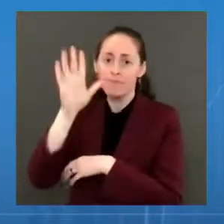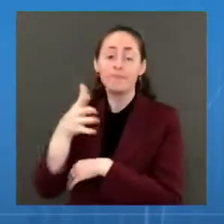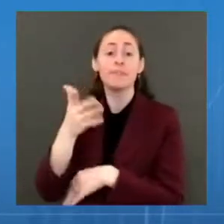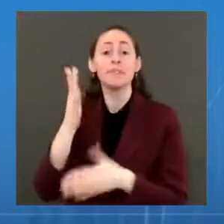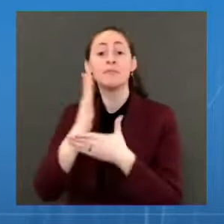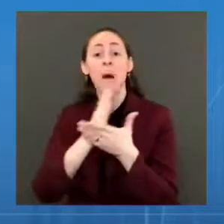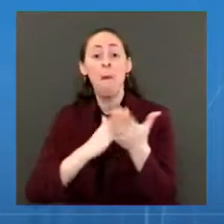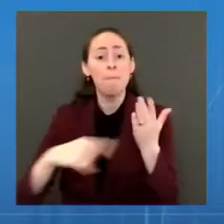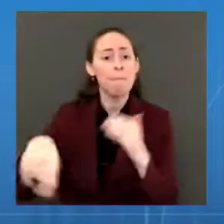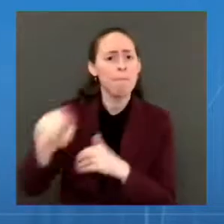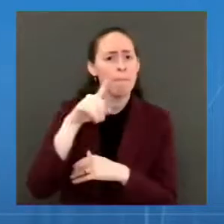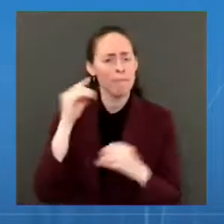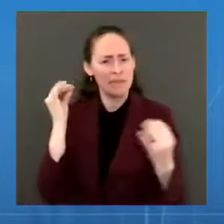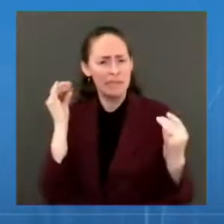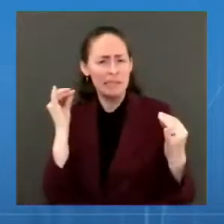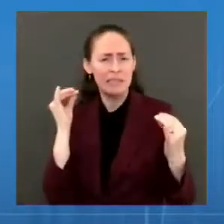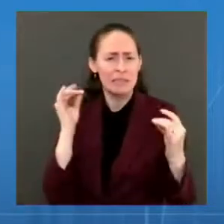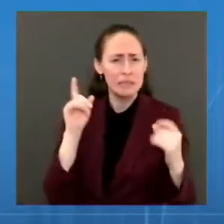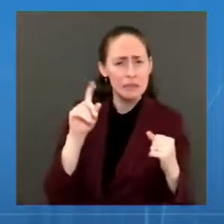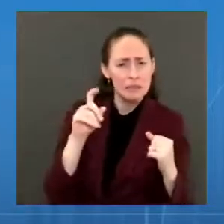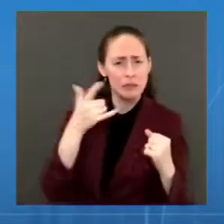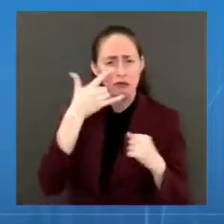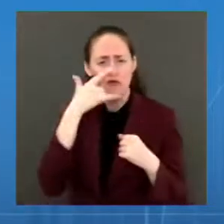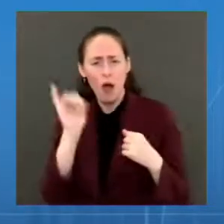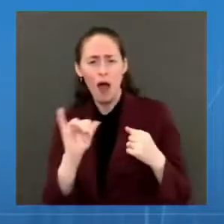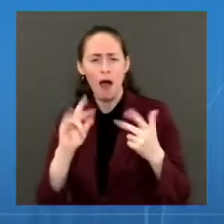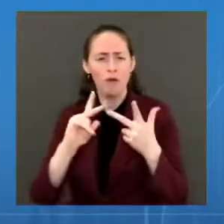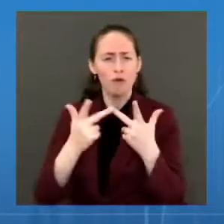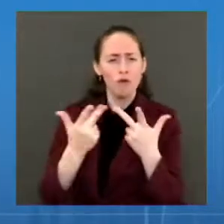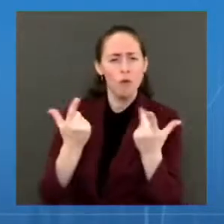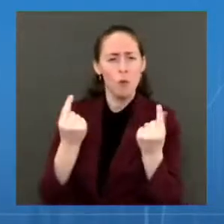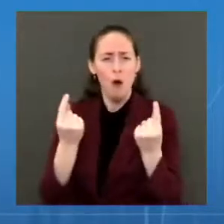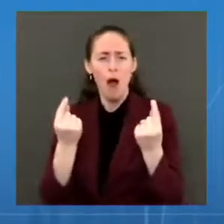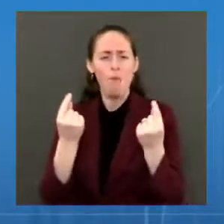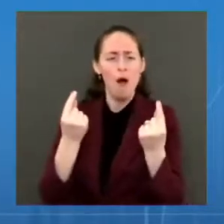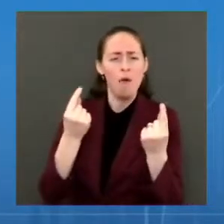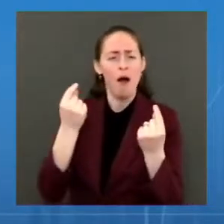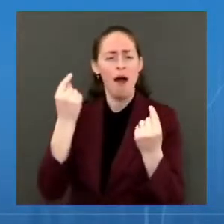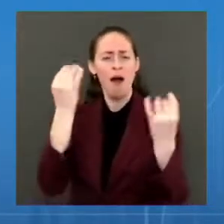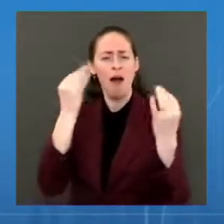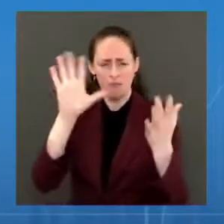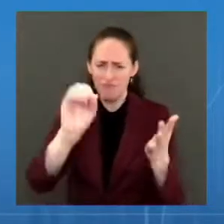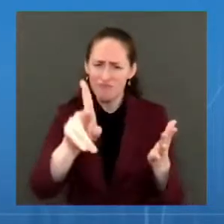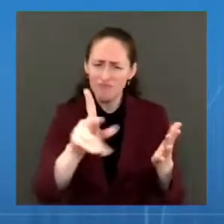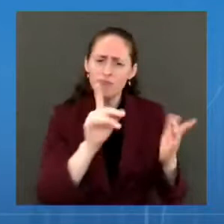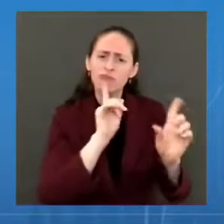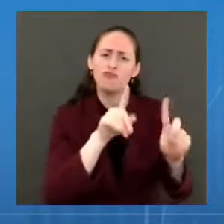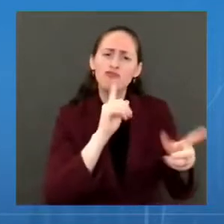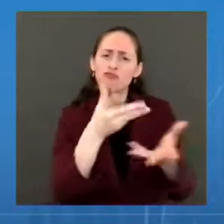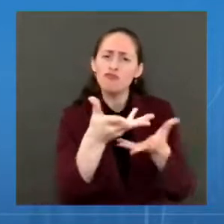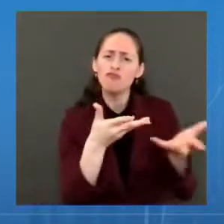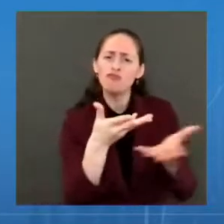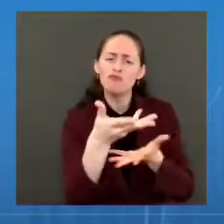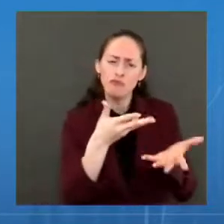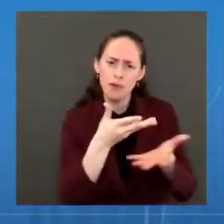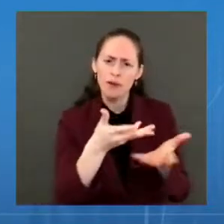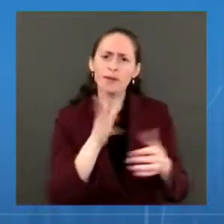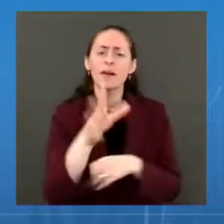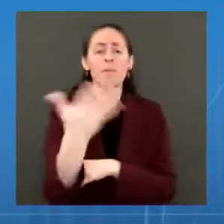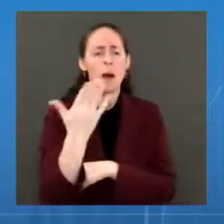booster recommendations, and I want to help answer them. First, let's talk about why this recommendation was made